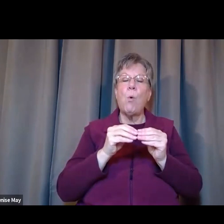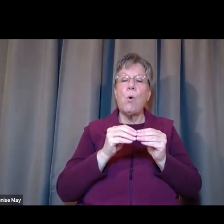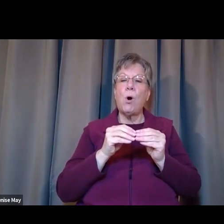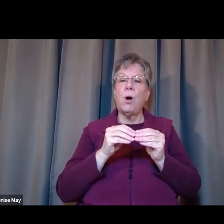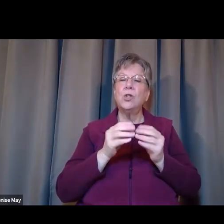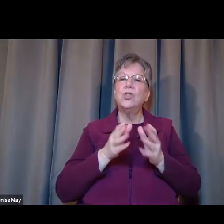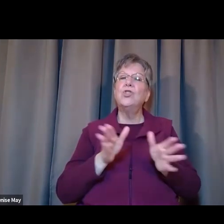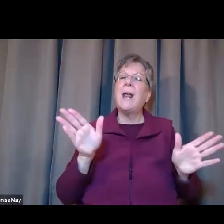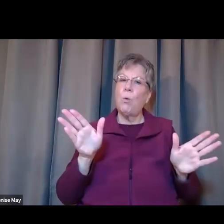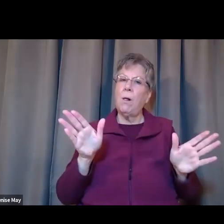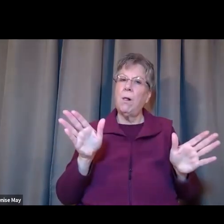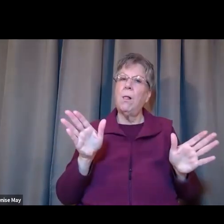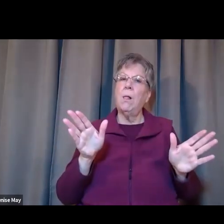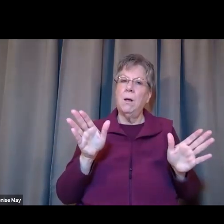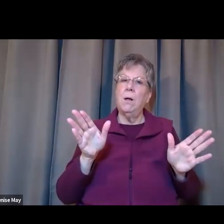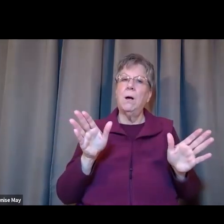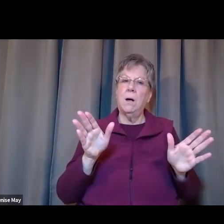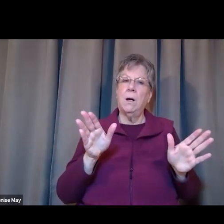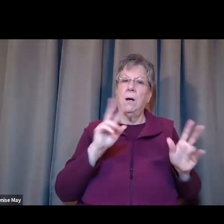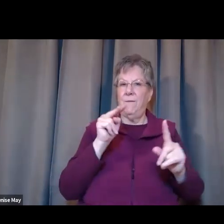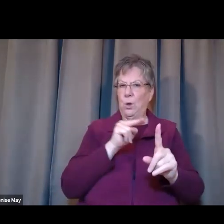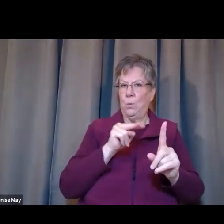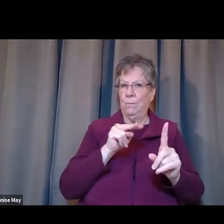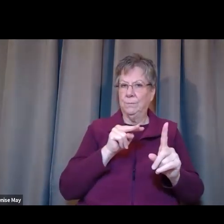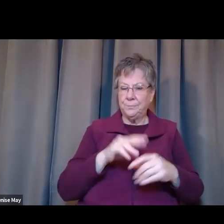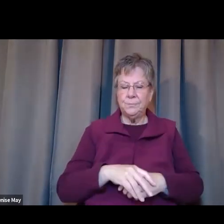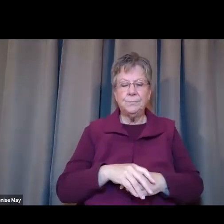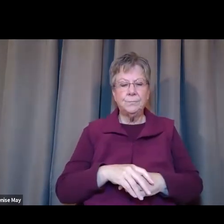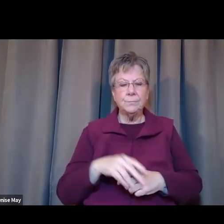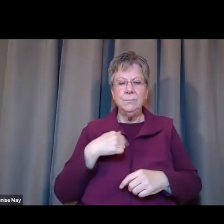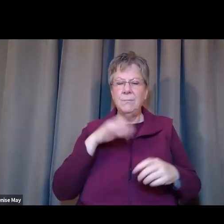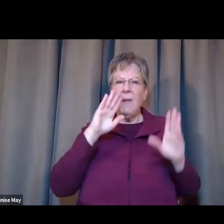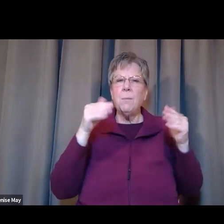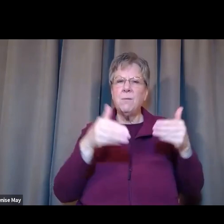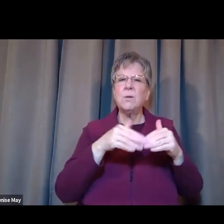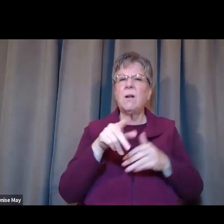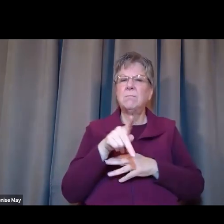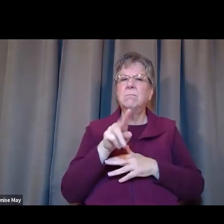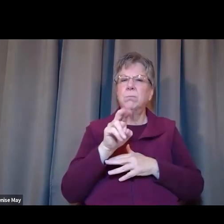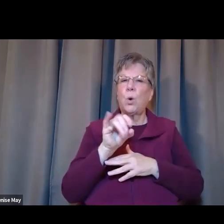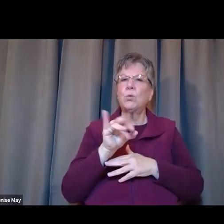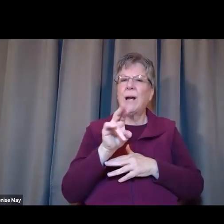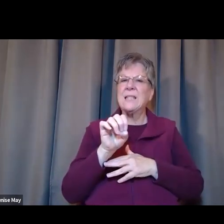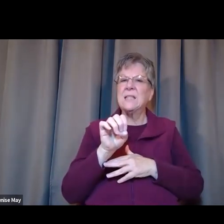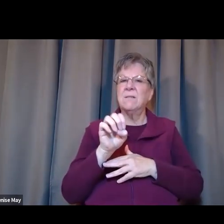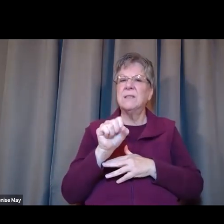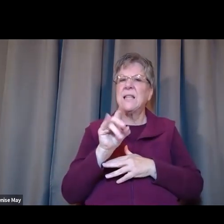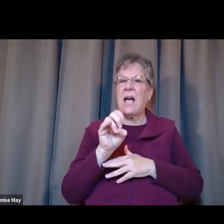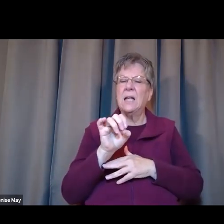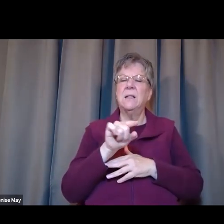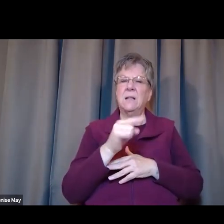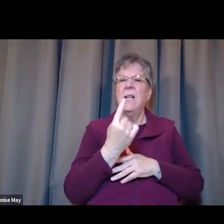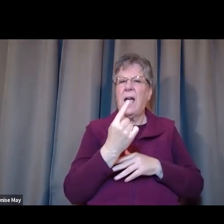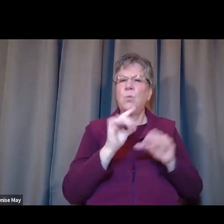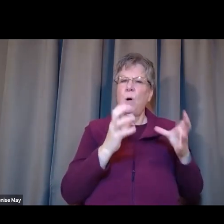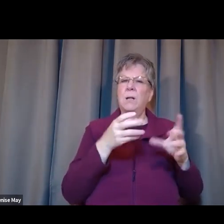more general or at least more principled view. I'm going to focus on the progressive side, and I'm going to focus on one framework just to try to